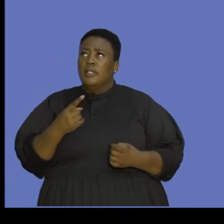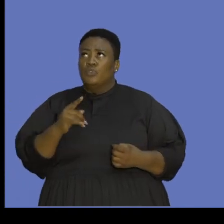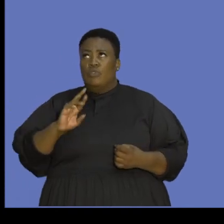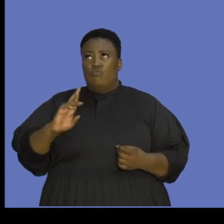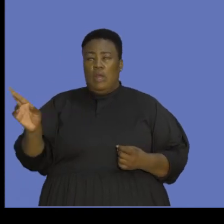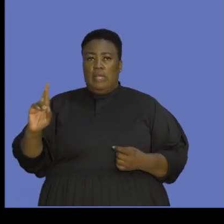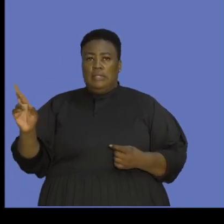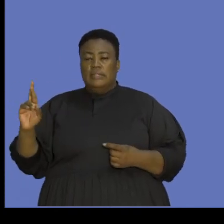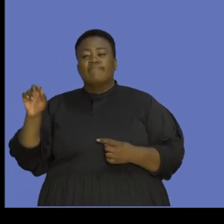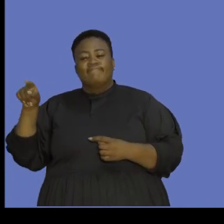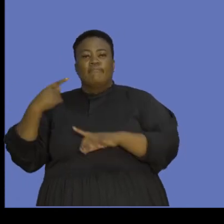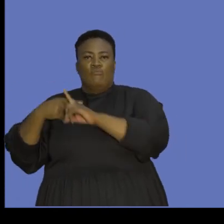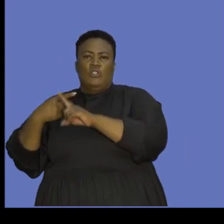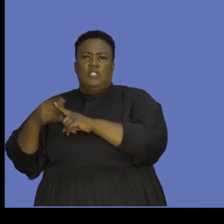right